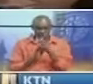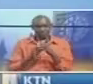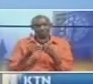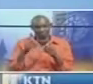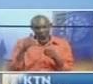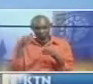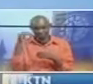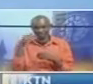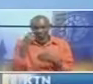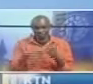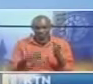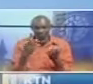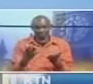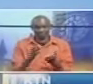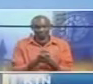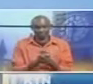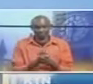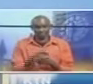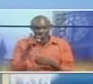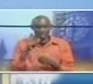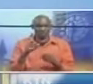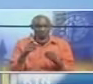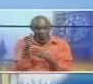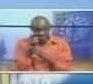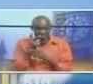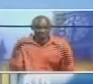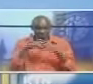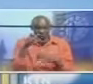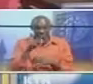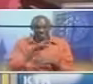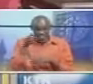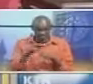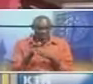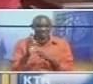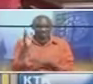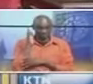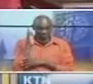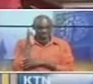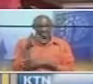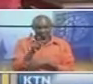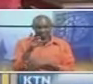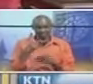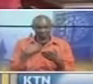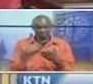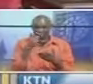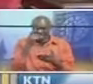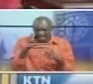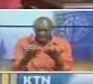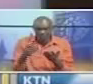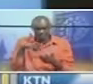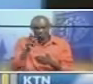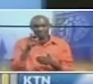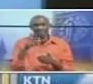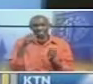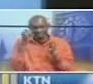air. At around 4. At a press conference, the national security team gave a blow-by-blow account of how security